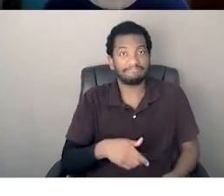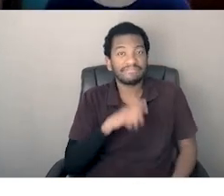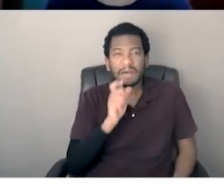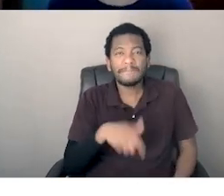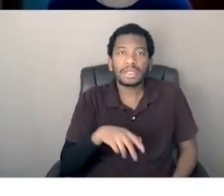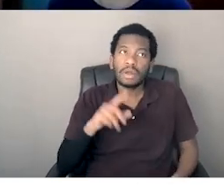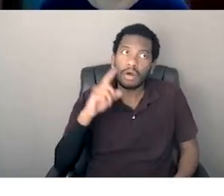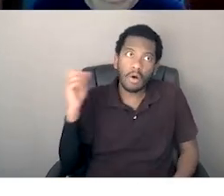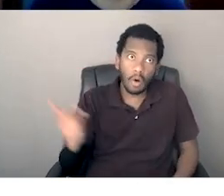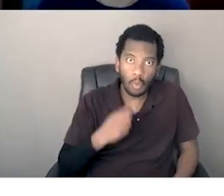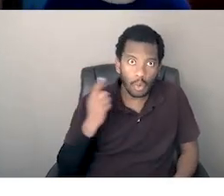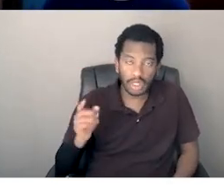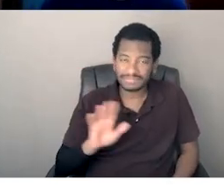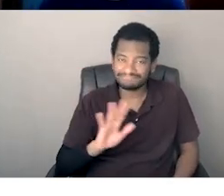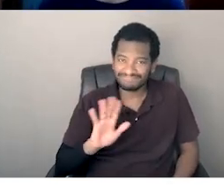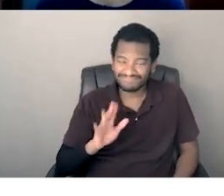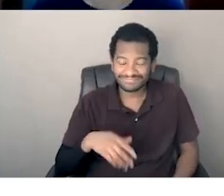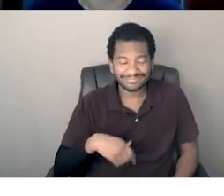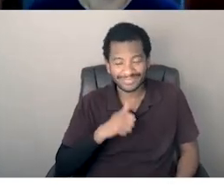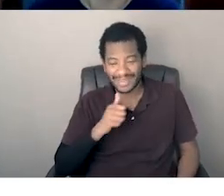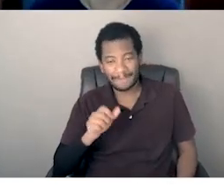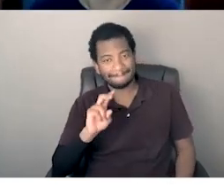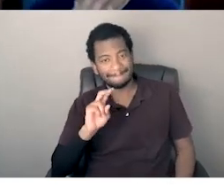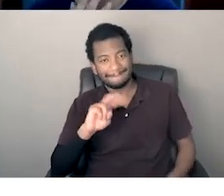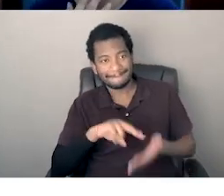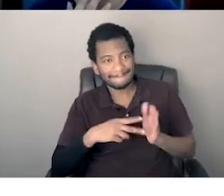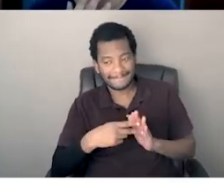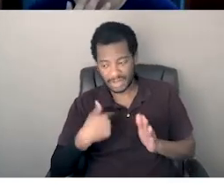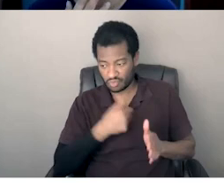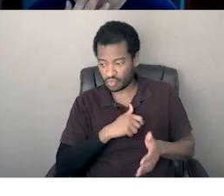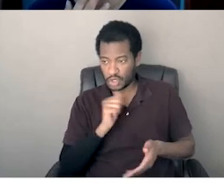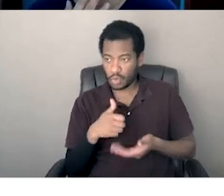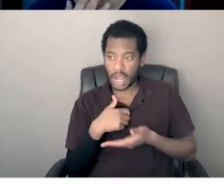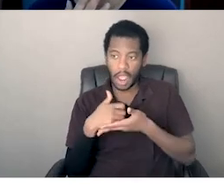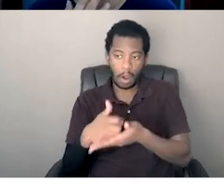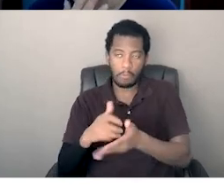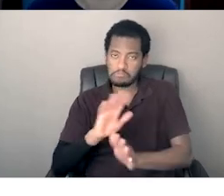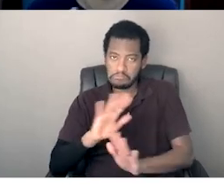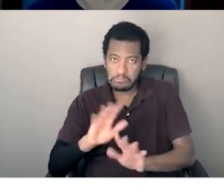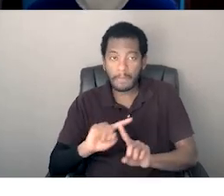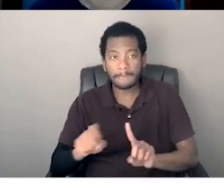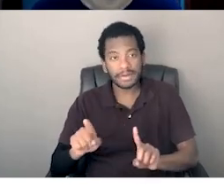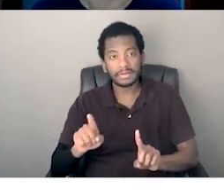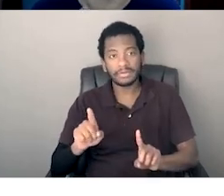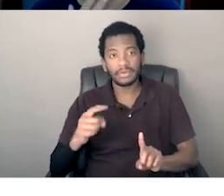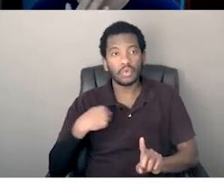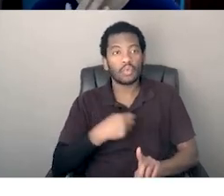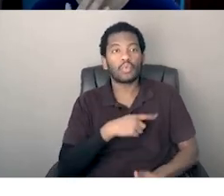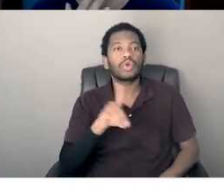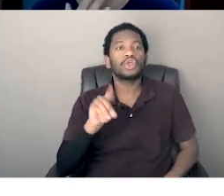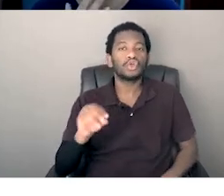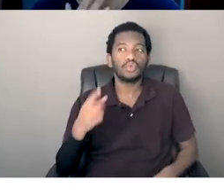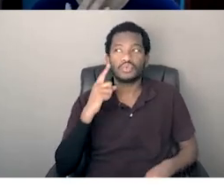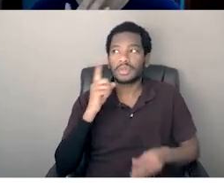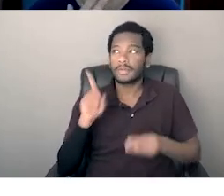doesn't mean we don't, help, but it means that we do think about how we